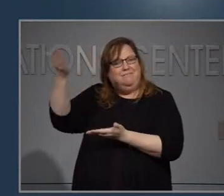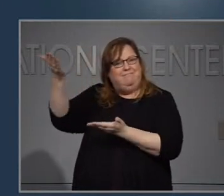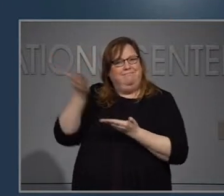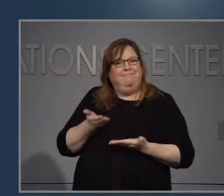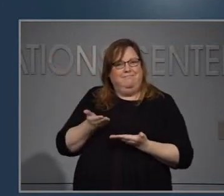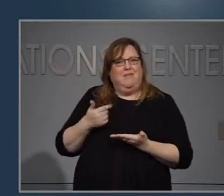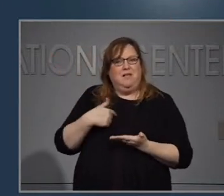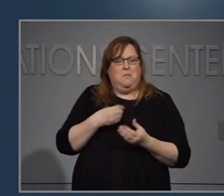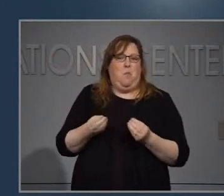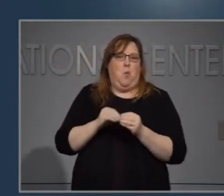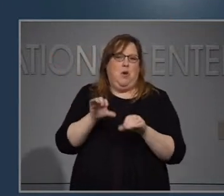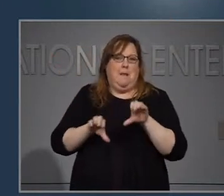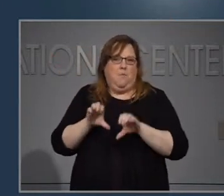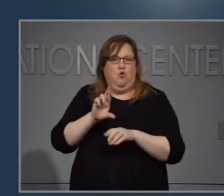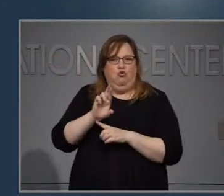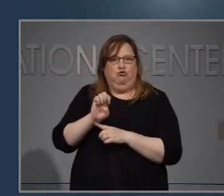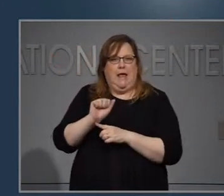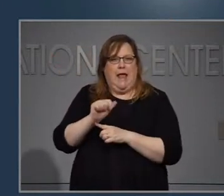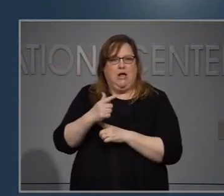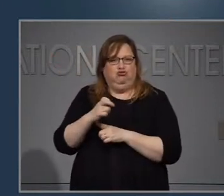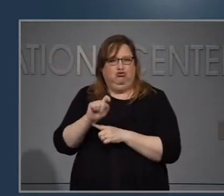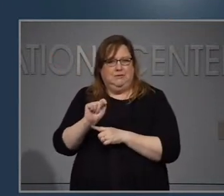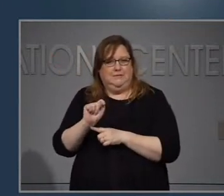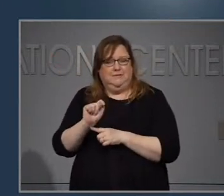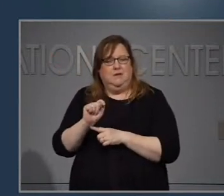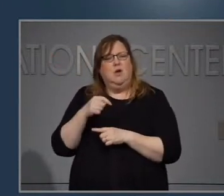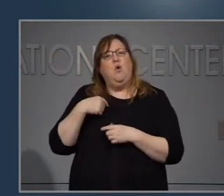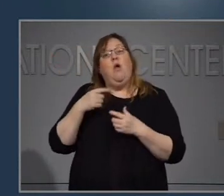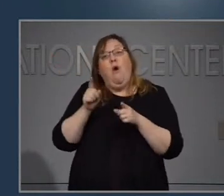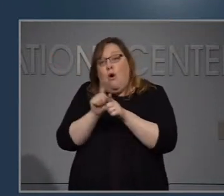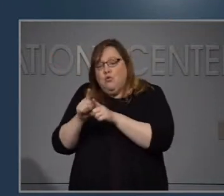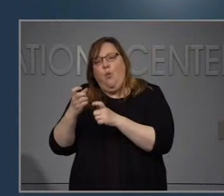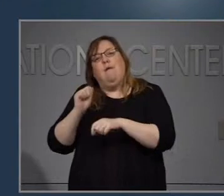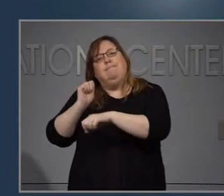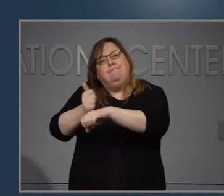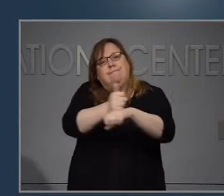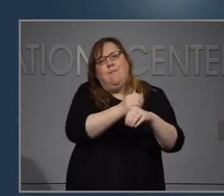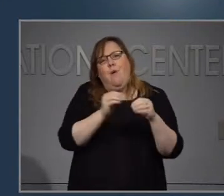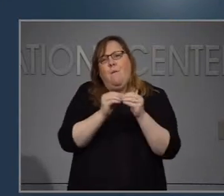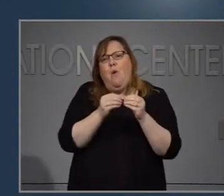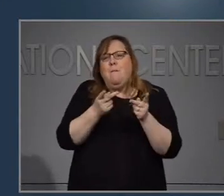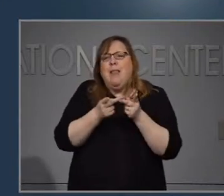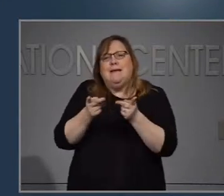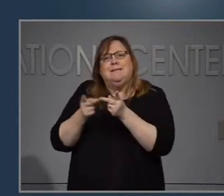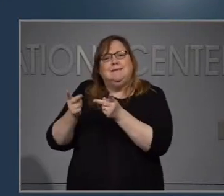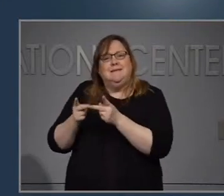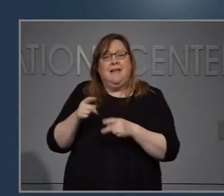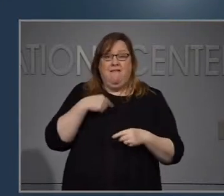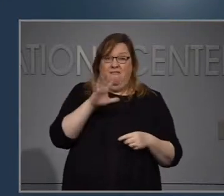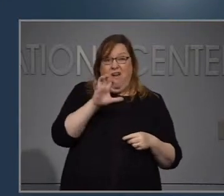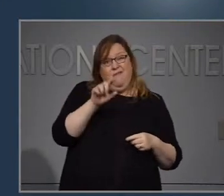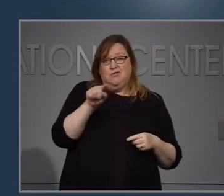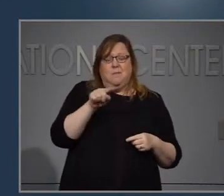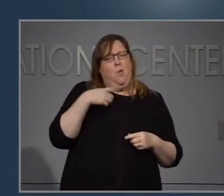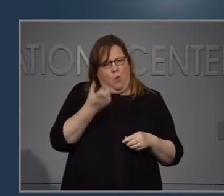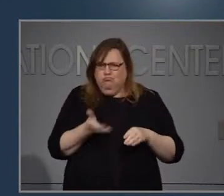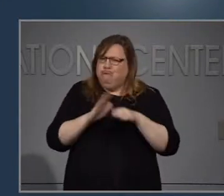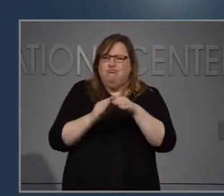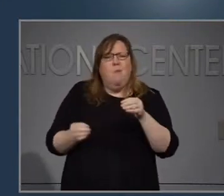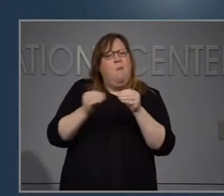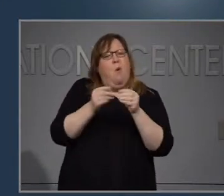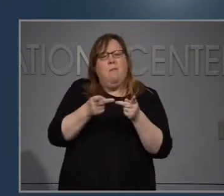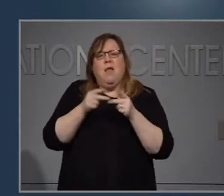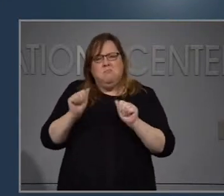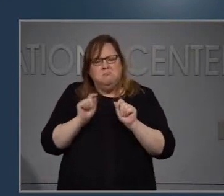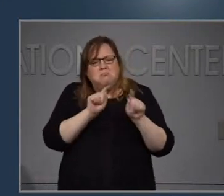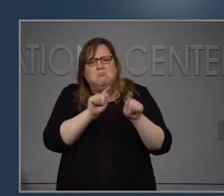the state of North Carolina. On contact tracing, we continue to hire contact tracers to bolster our efforts in our local health department and